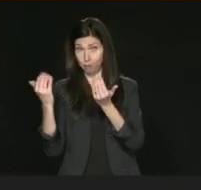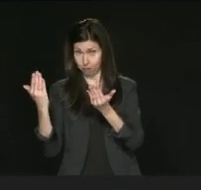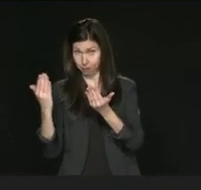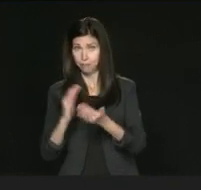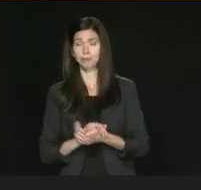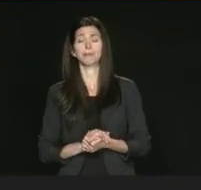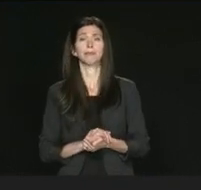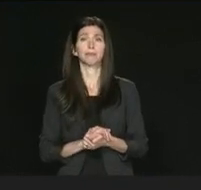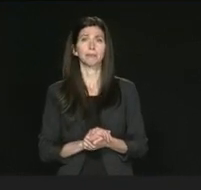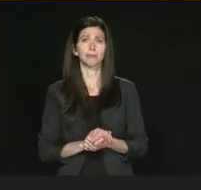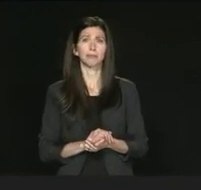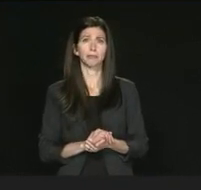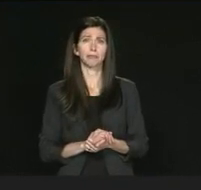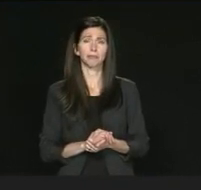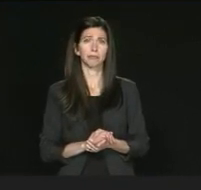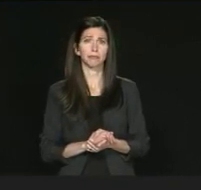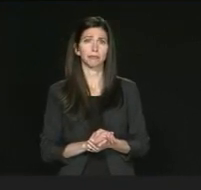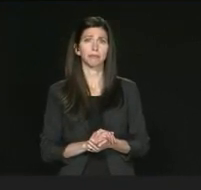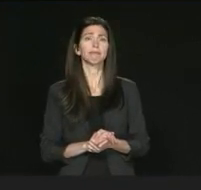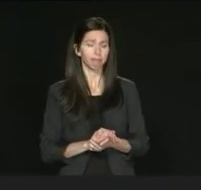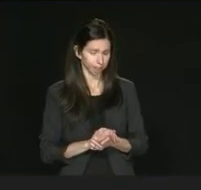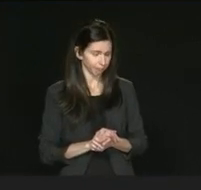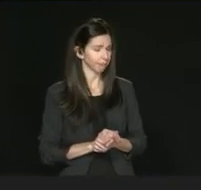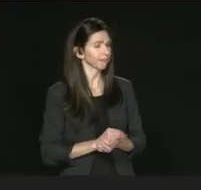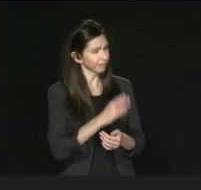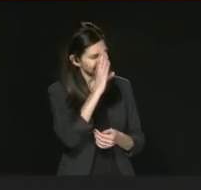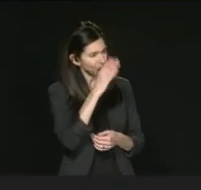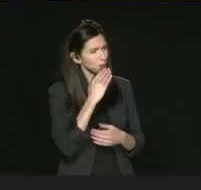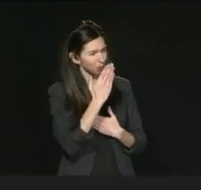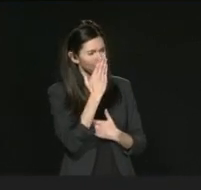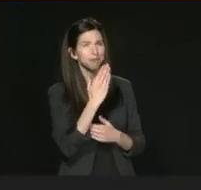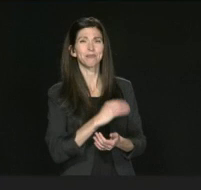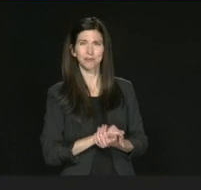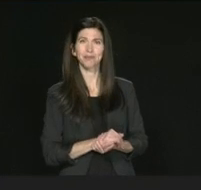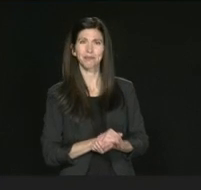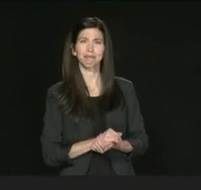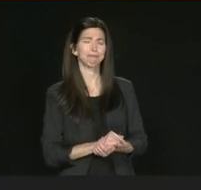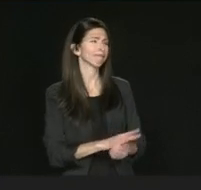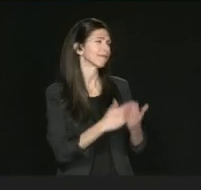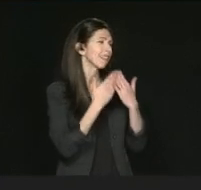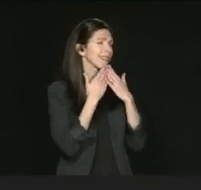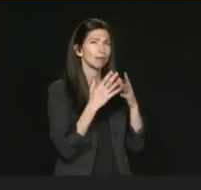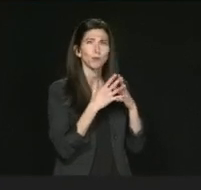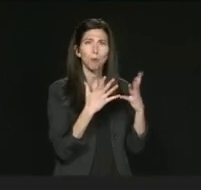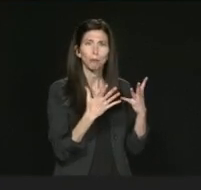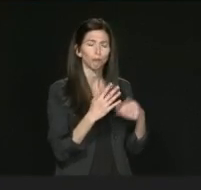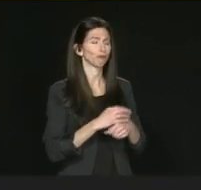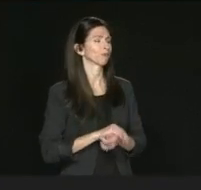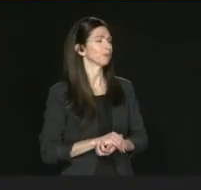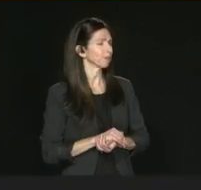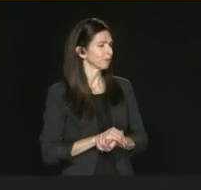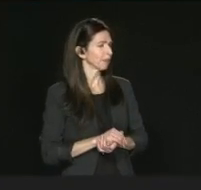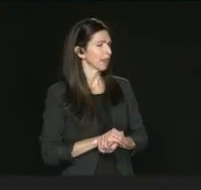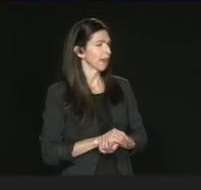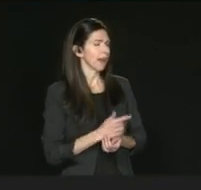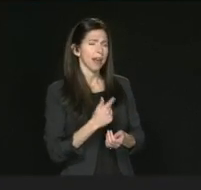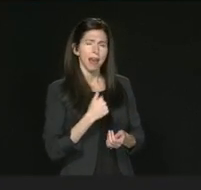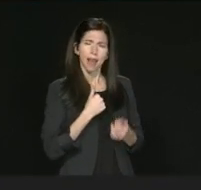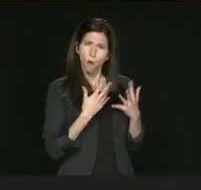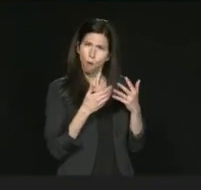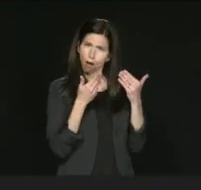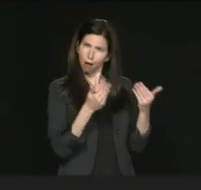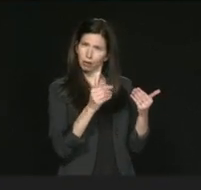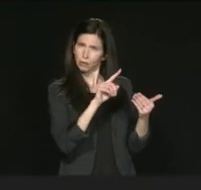Hello, good morning. Thank you very much for taking my question. My question is about the recent outbreak